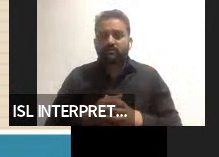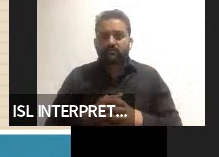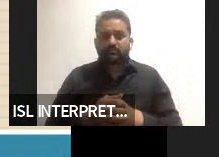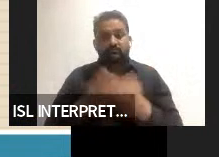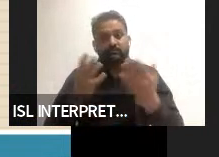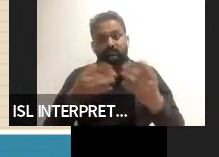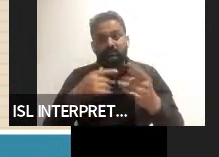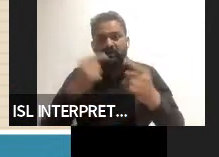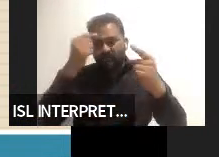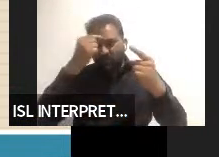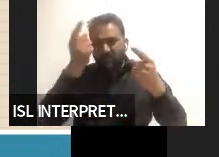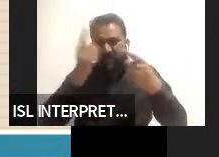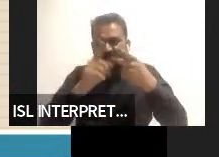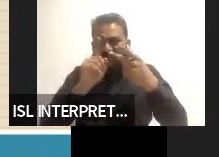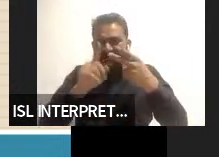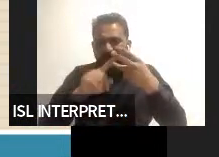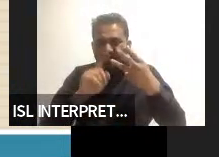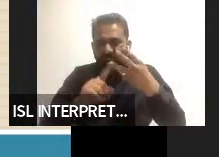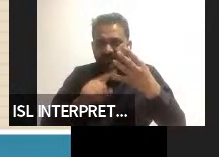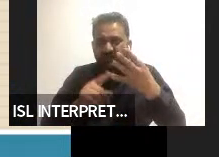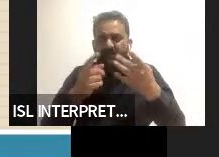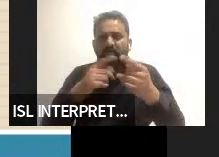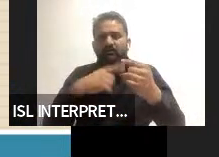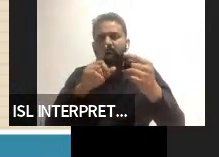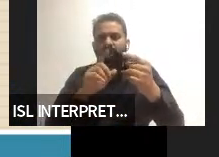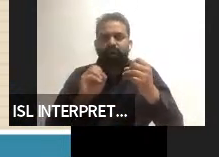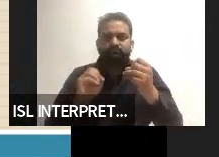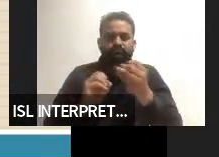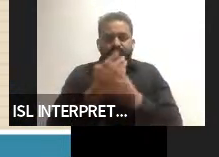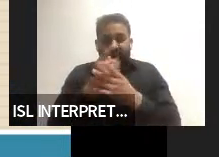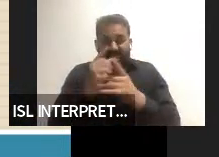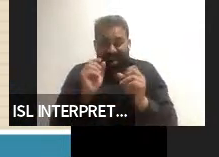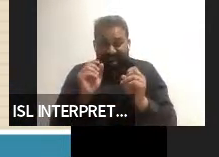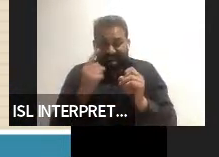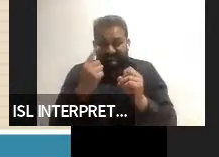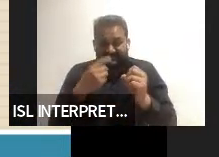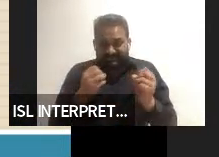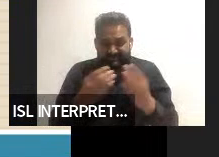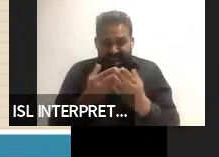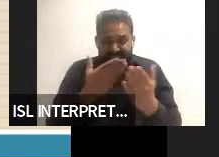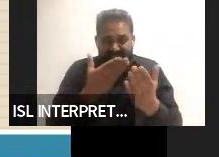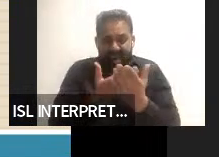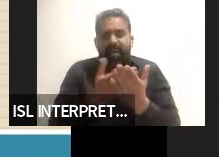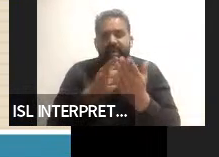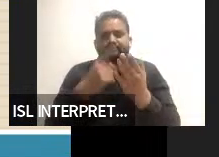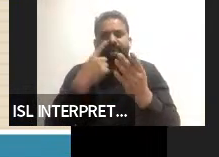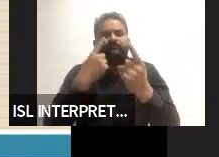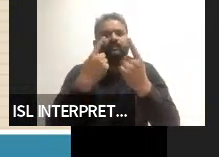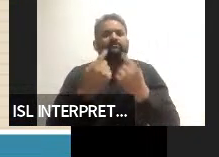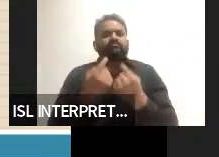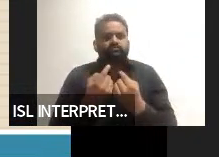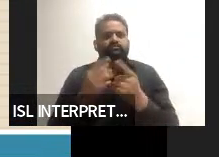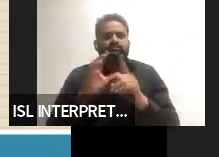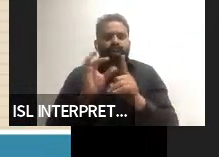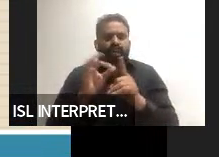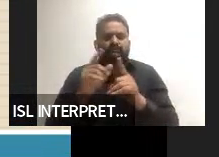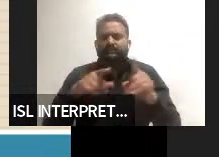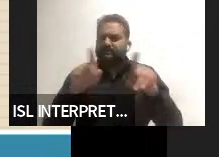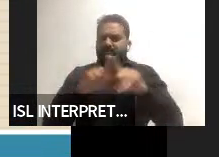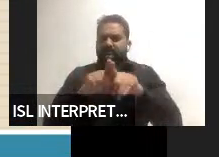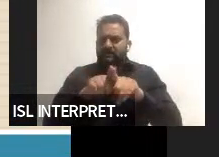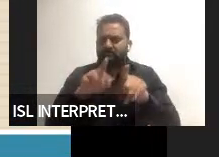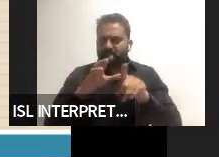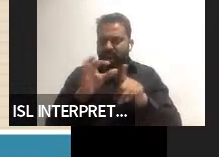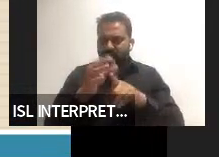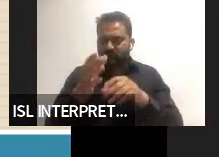by issue, you make your argument. The very first argument which you have, you check that you have followed the same sequence, and